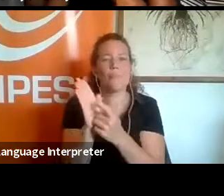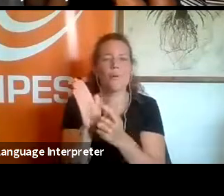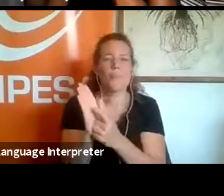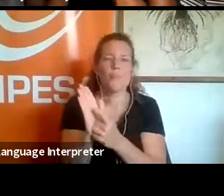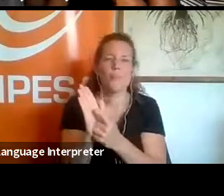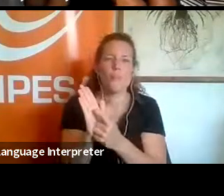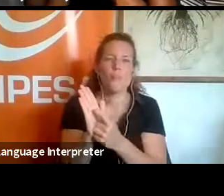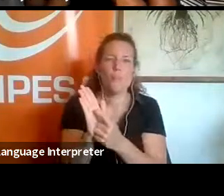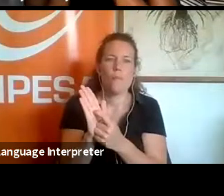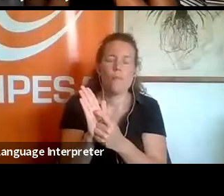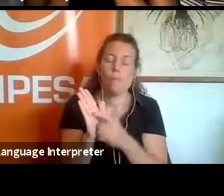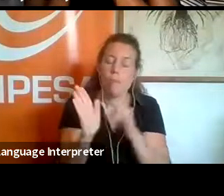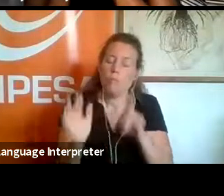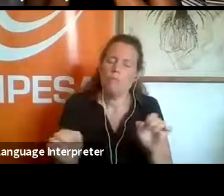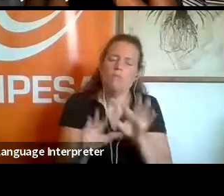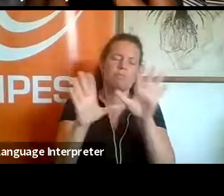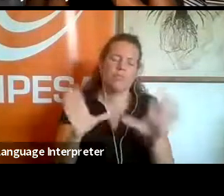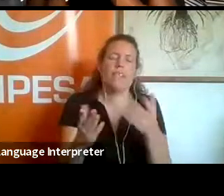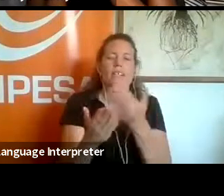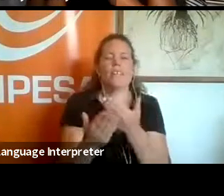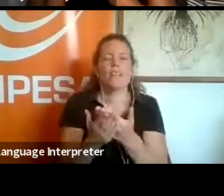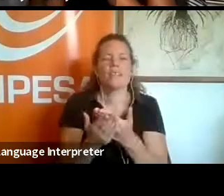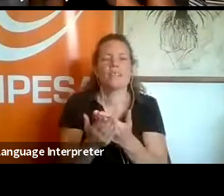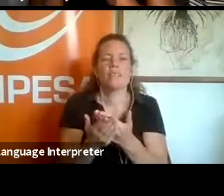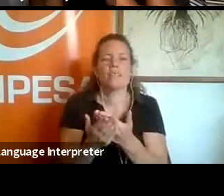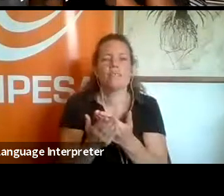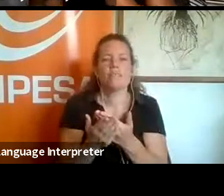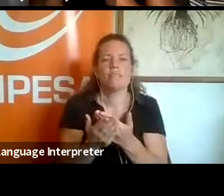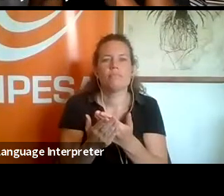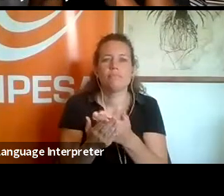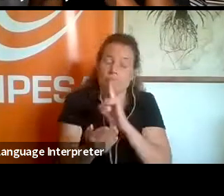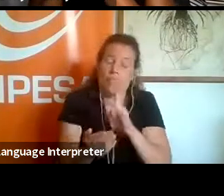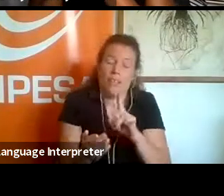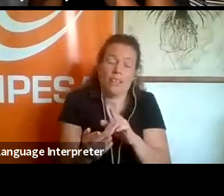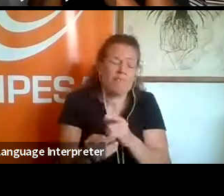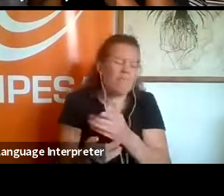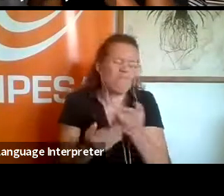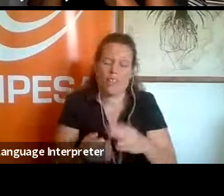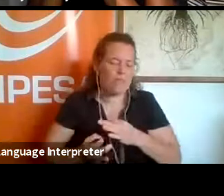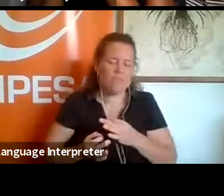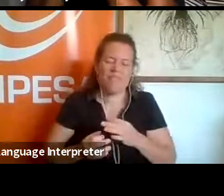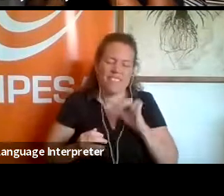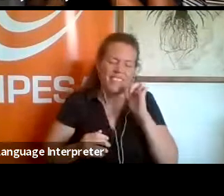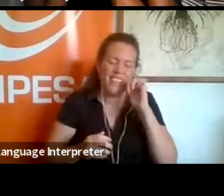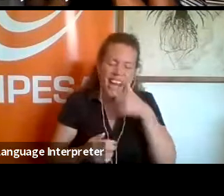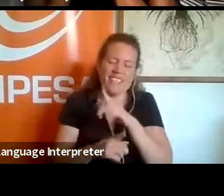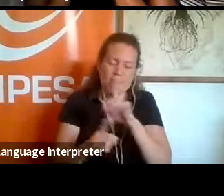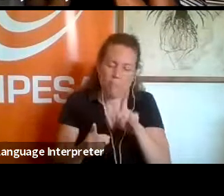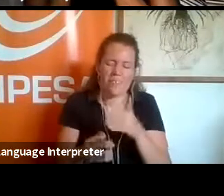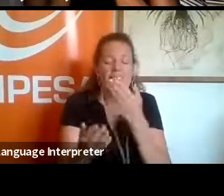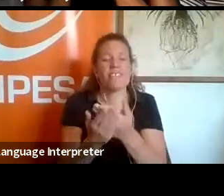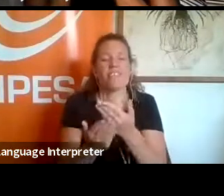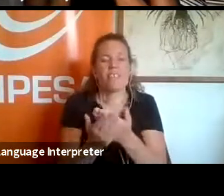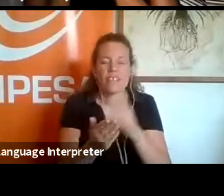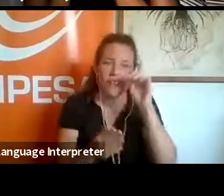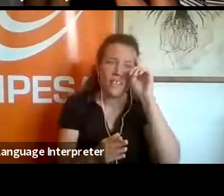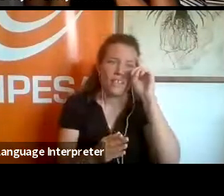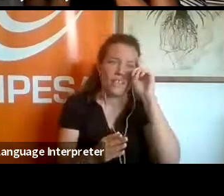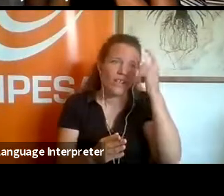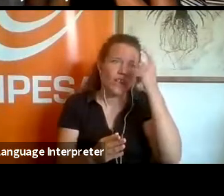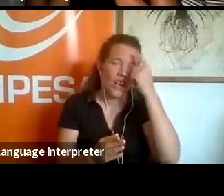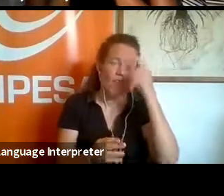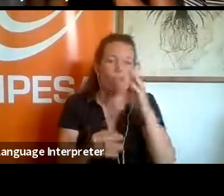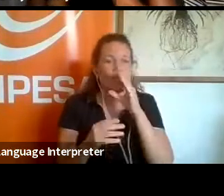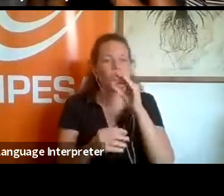it's a notorious fact. Most of us might not be convenient with it, but it's a fact that what governance speech has moved